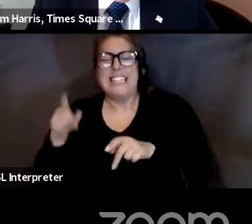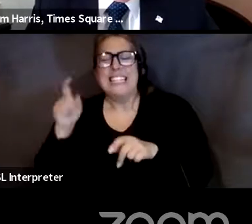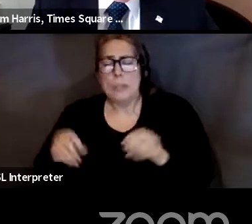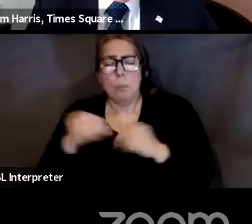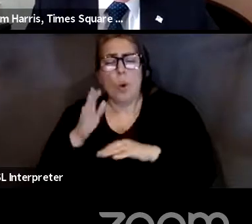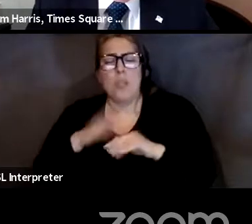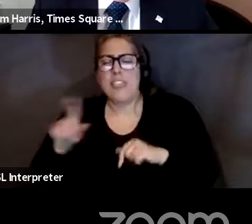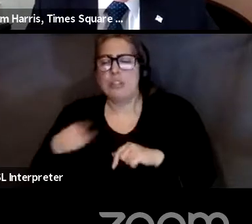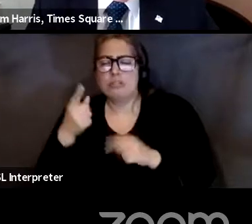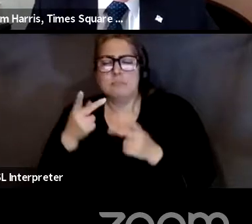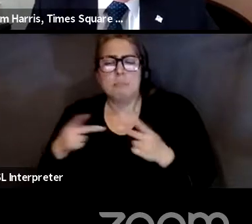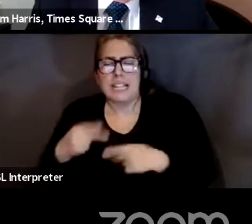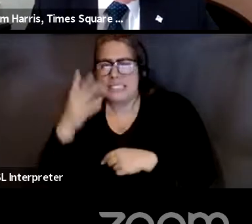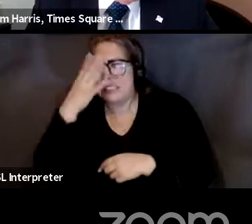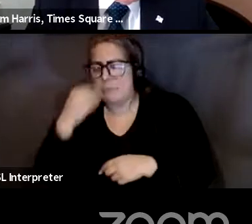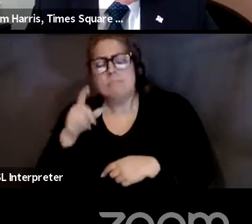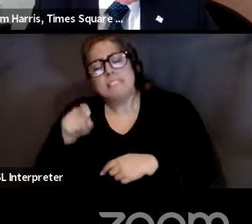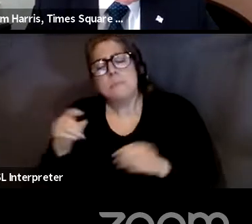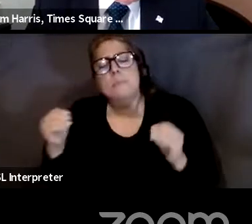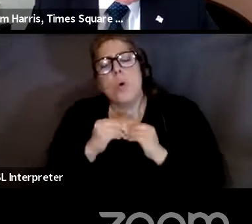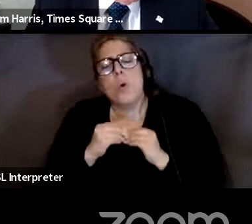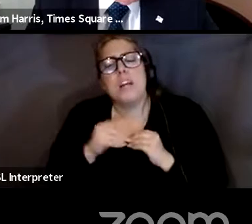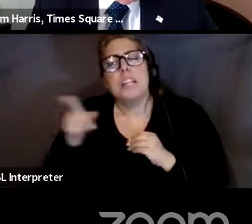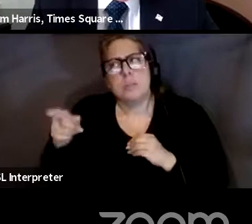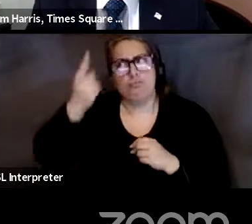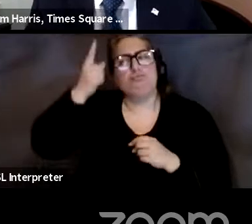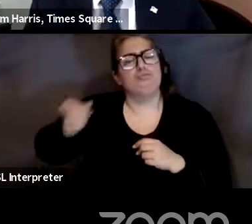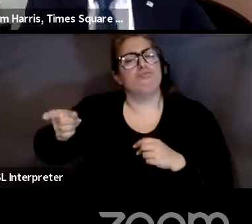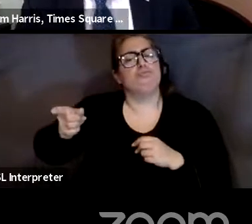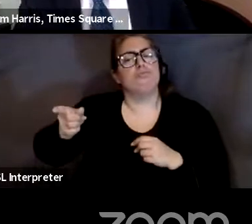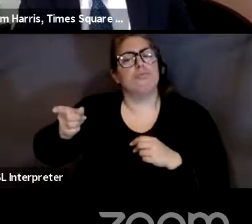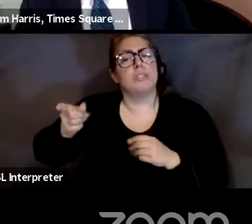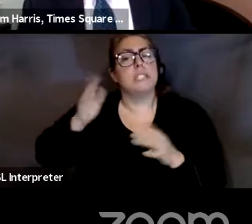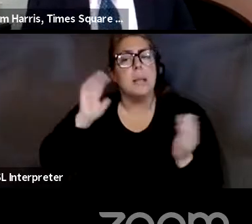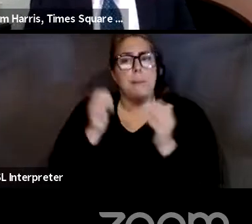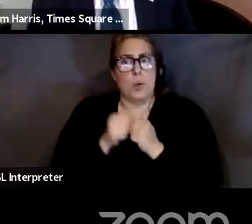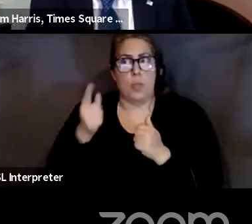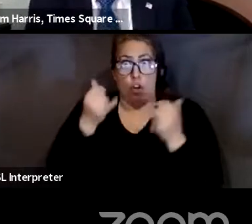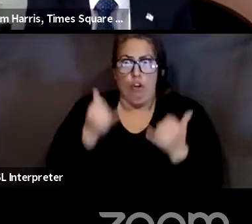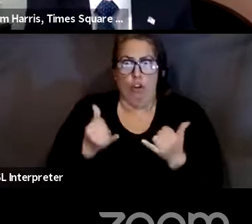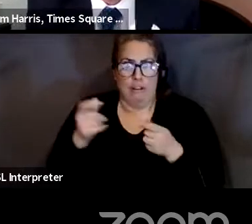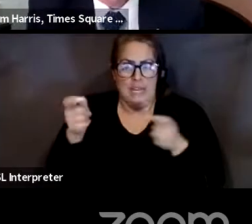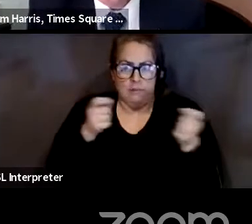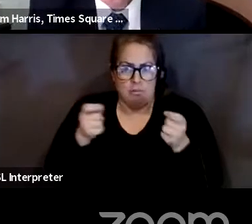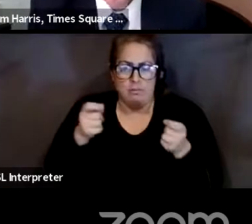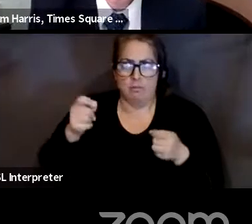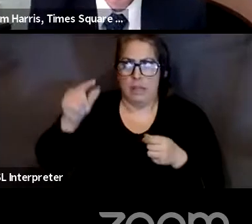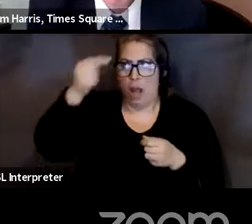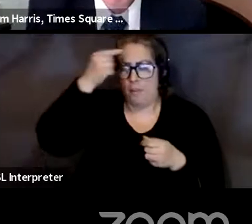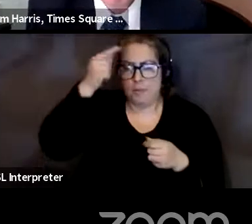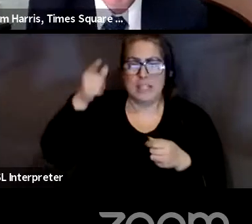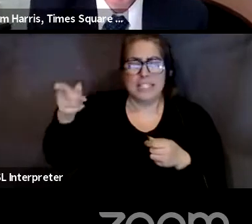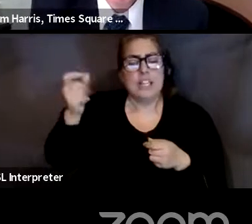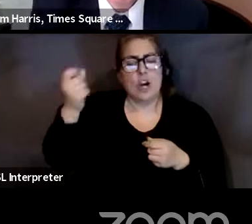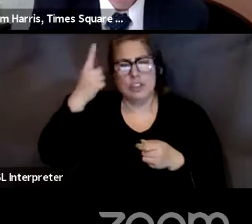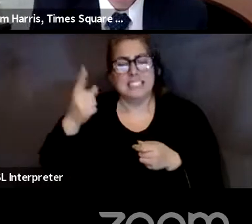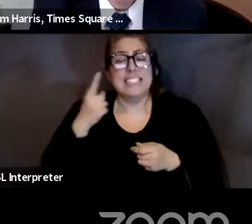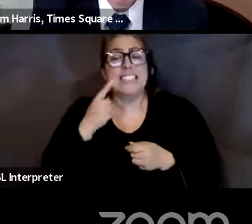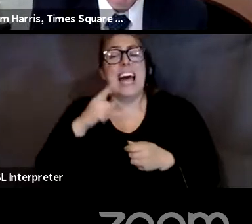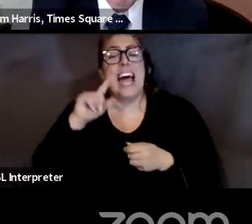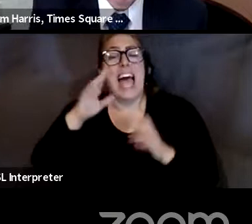difference between him and the current administration is his desire to center housing first as a